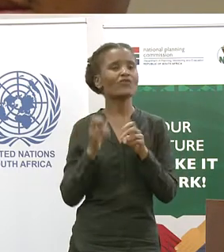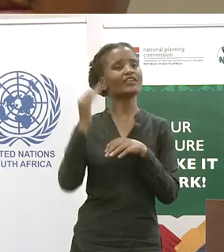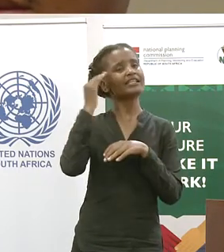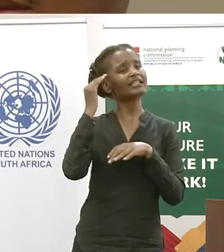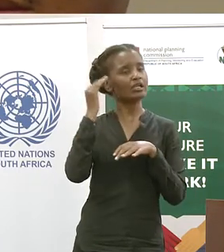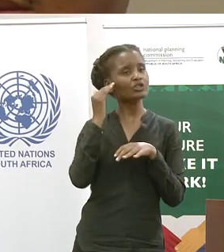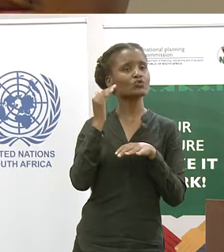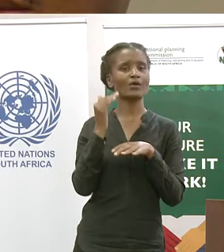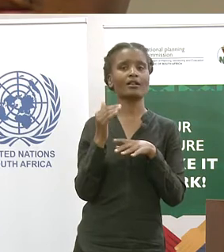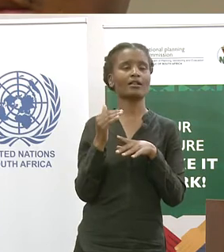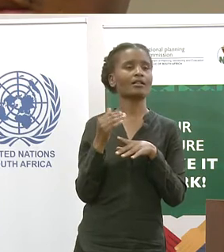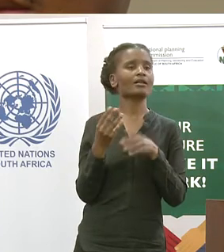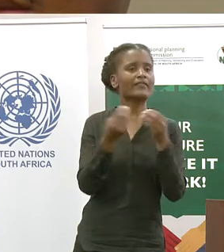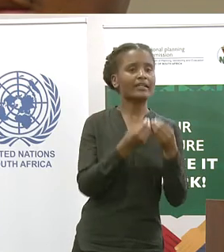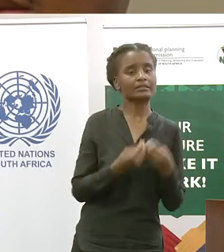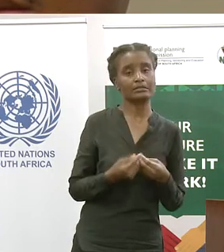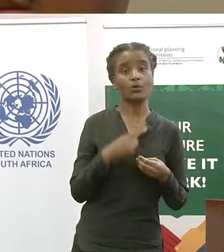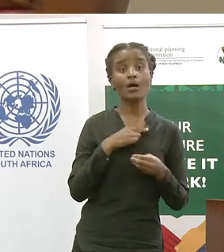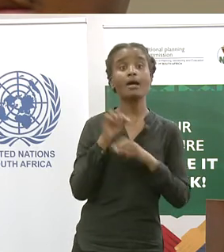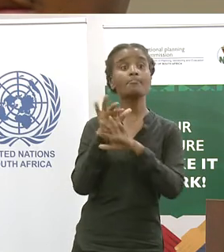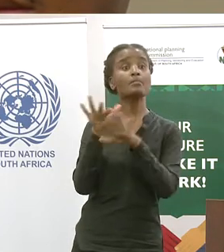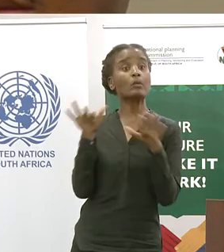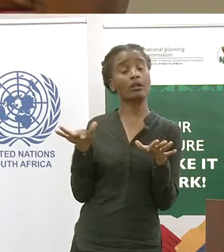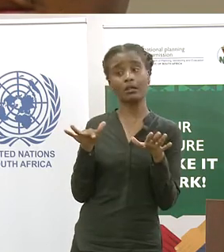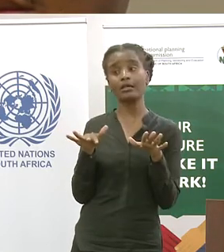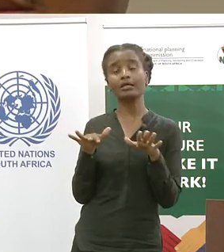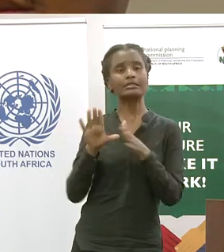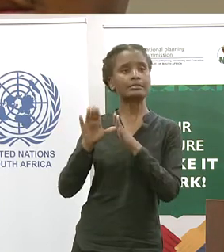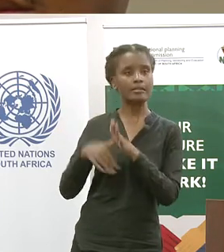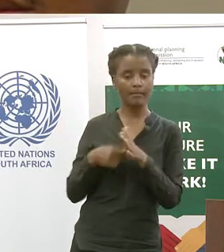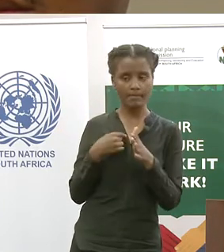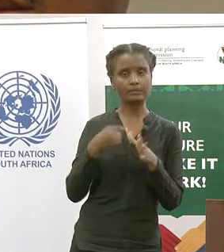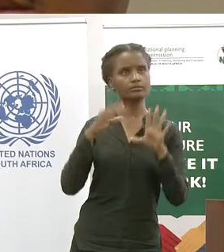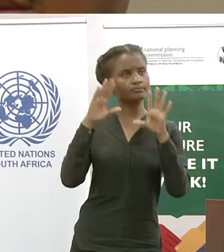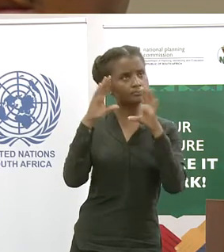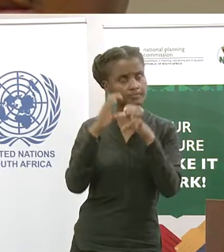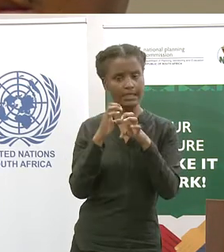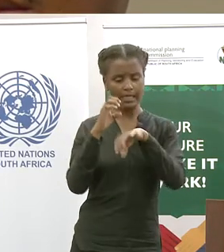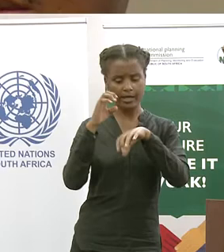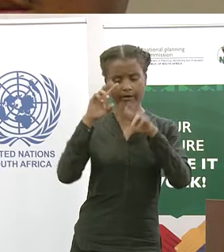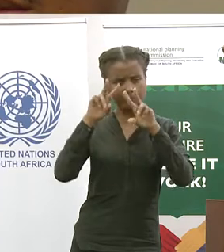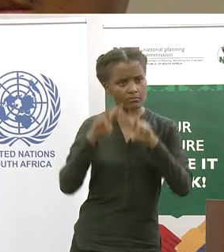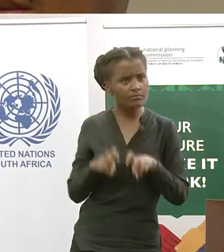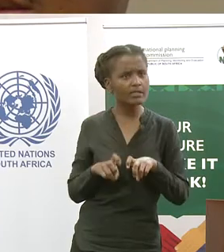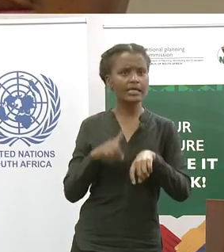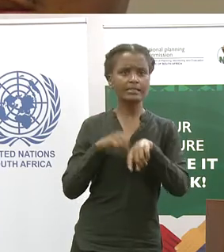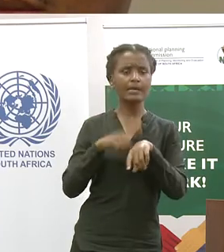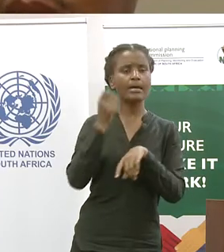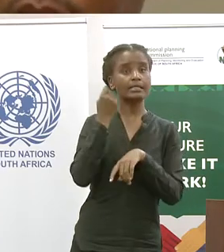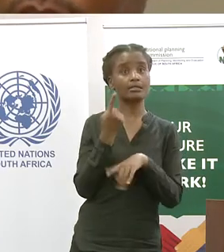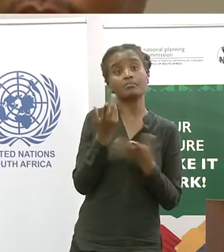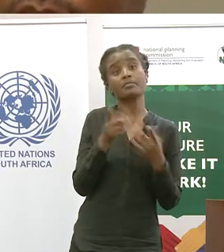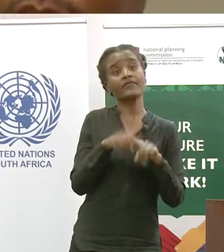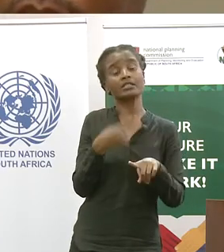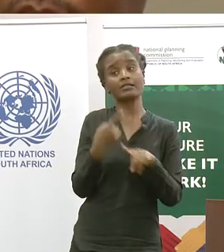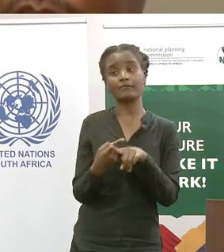with disabilities must take time and invest time and energy in understanding. Because, for an example, assistive devices